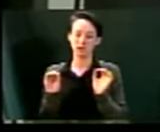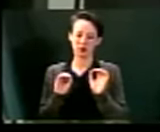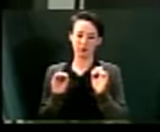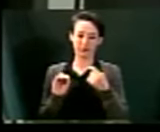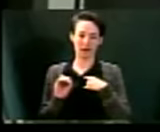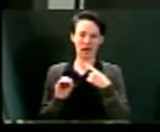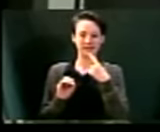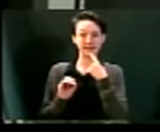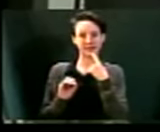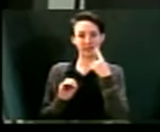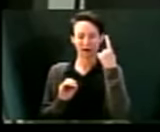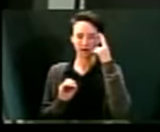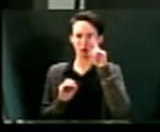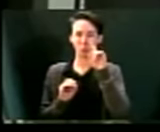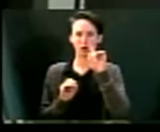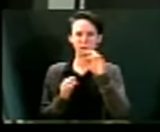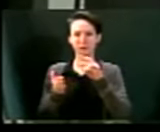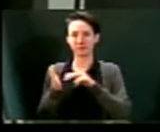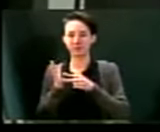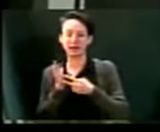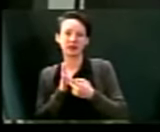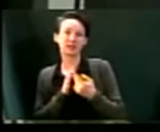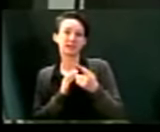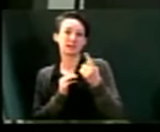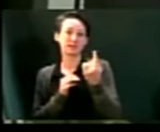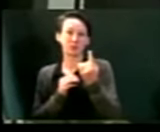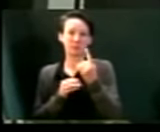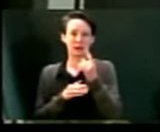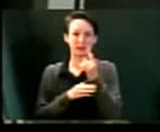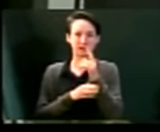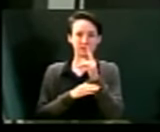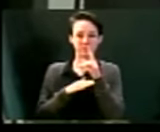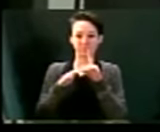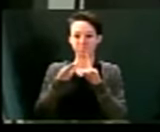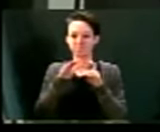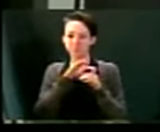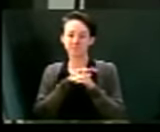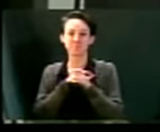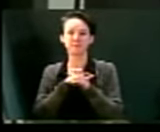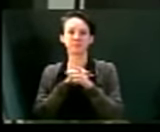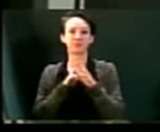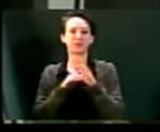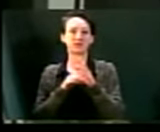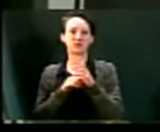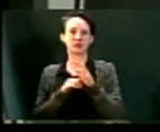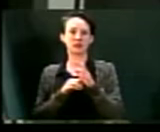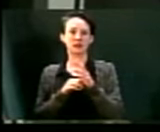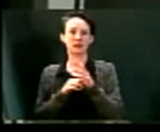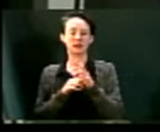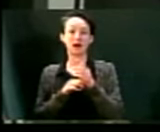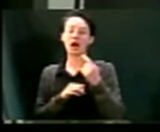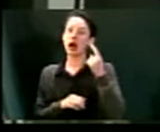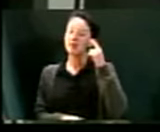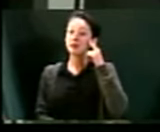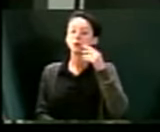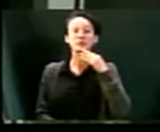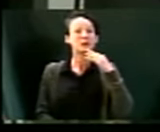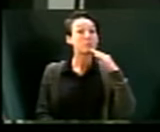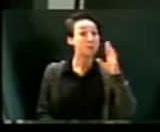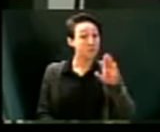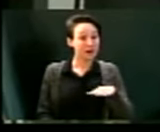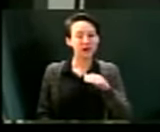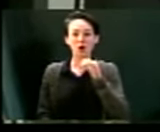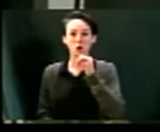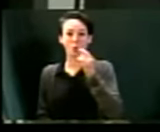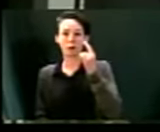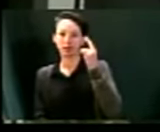to indicate that there was anything nefarious in what was done. I think it was bad. I don't think it was nefarious.